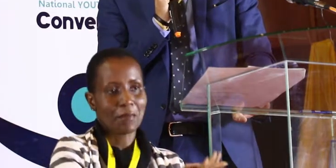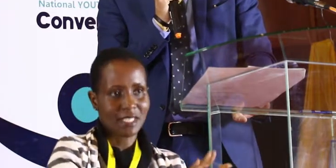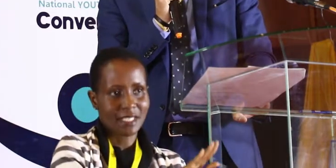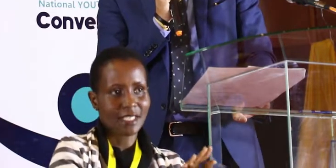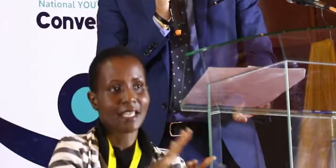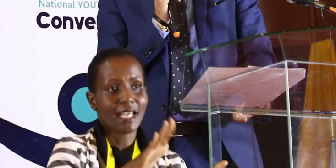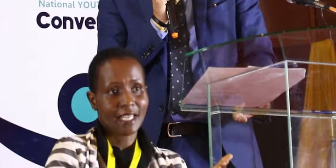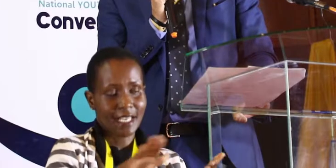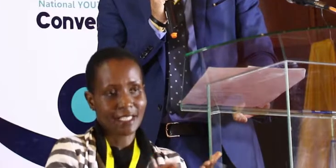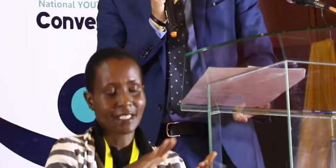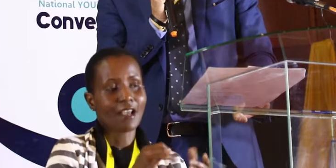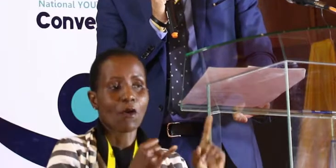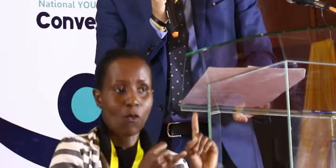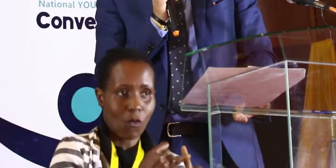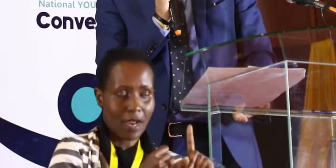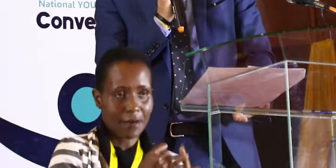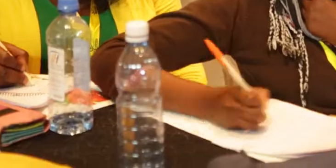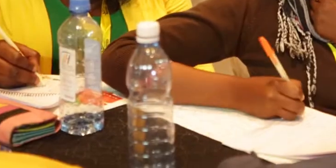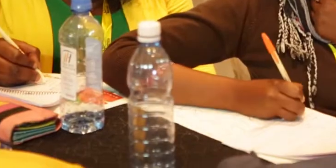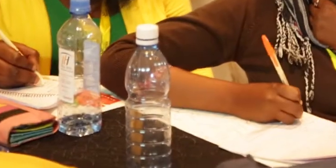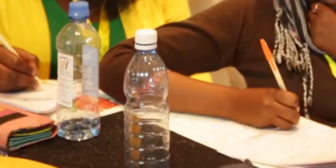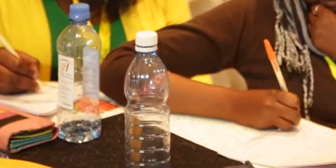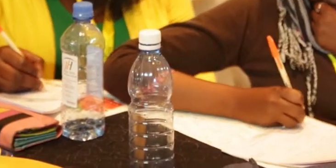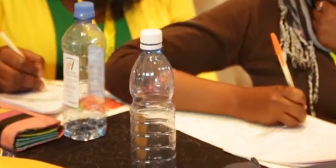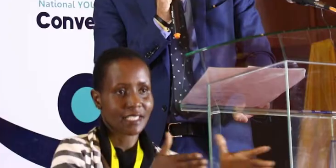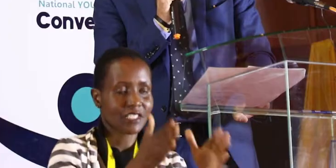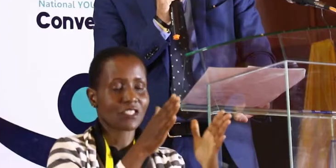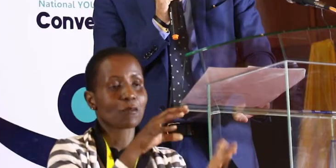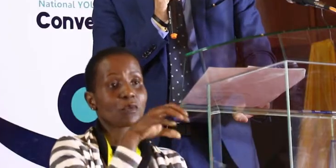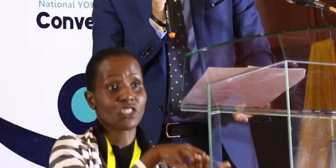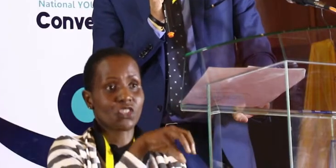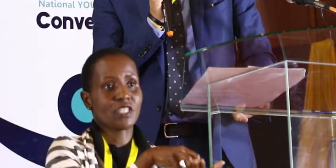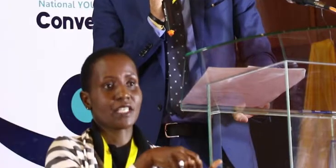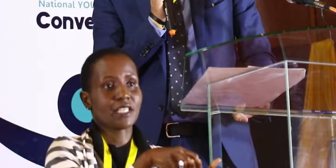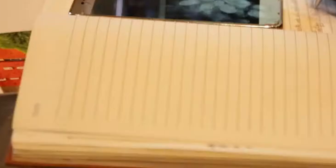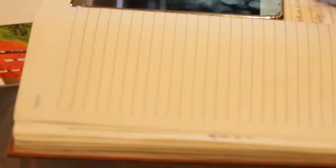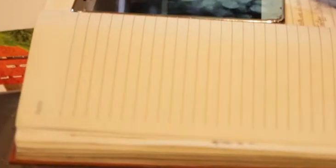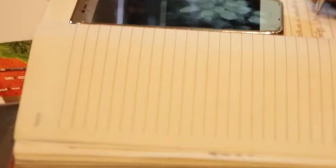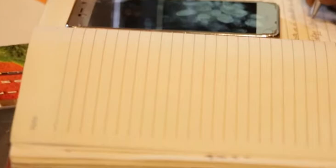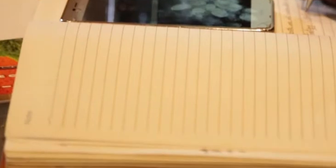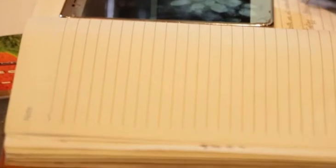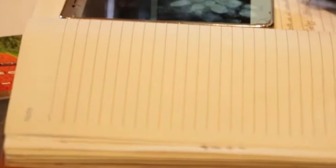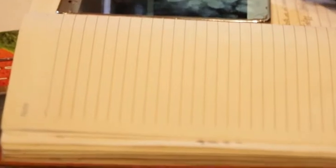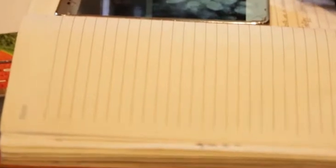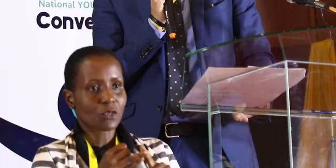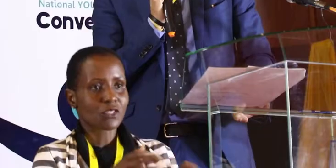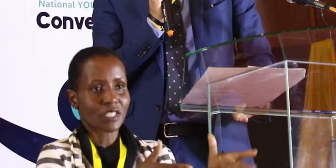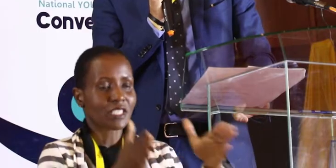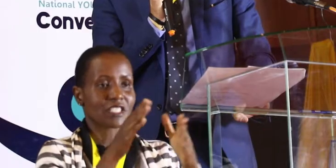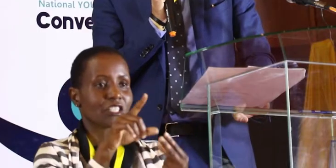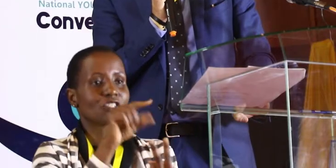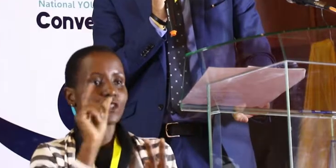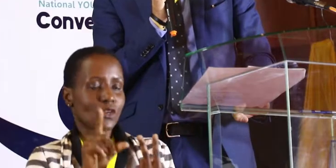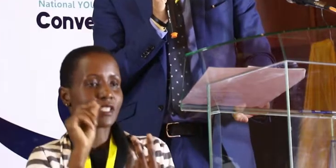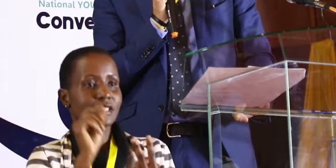components. One is strategic positioning, one is strategic choice, and one